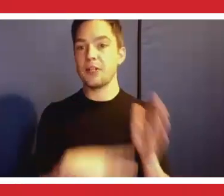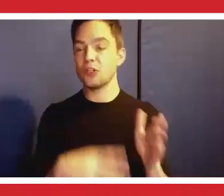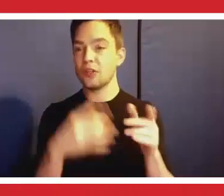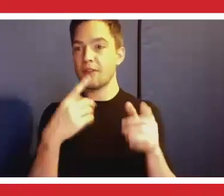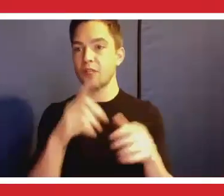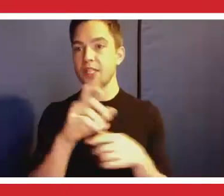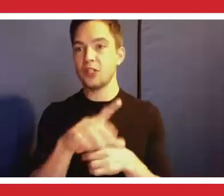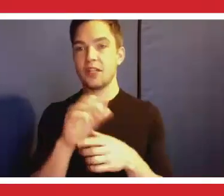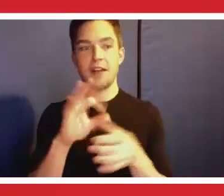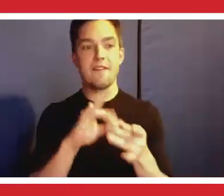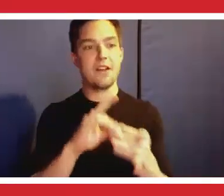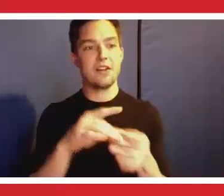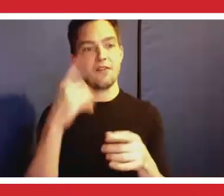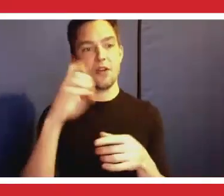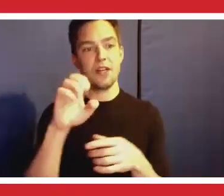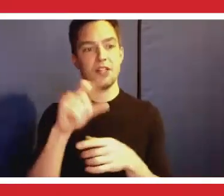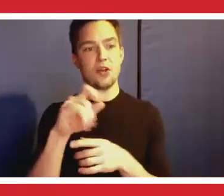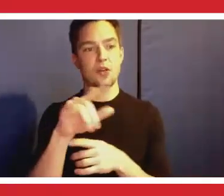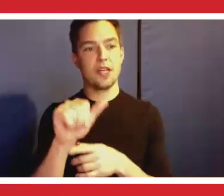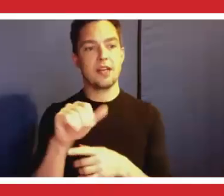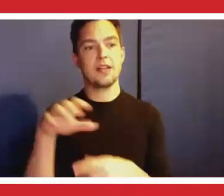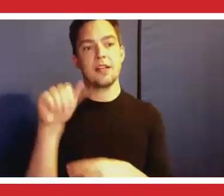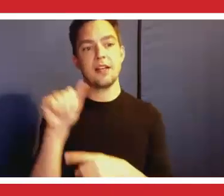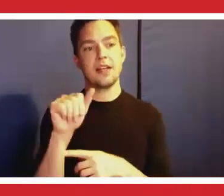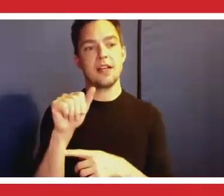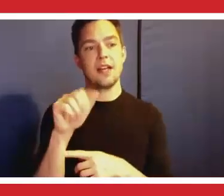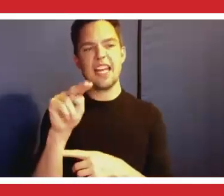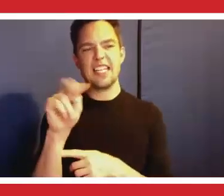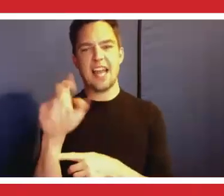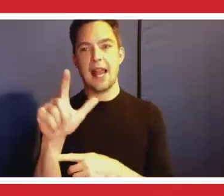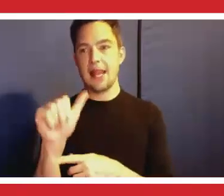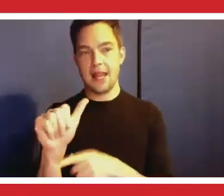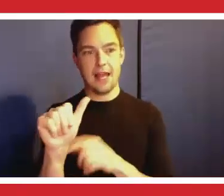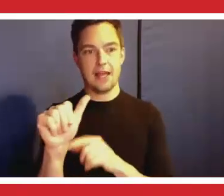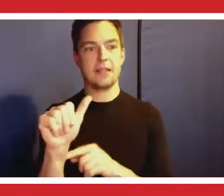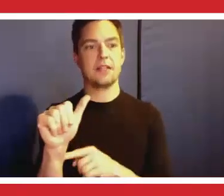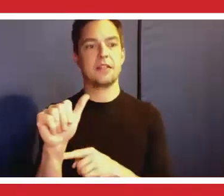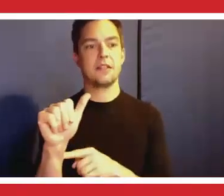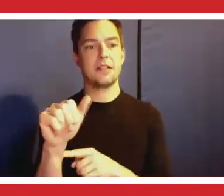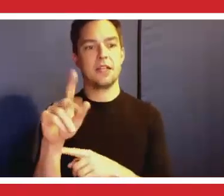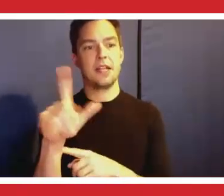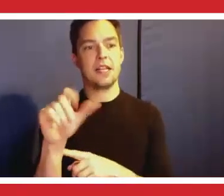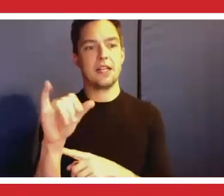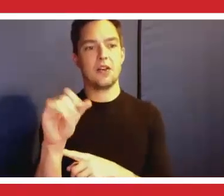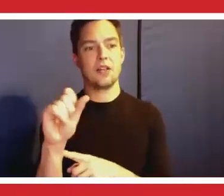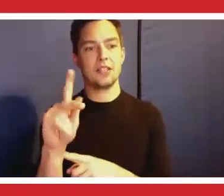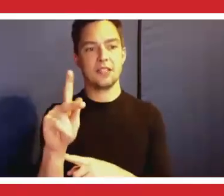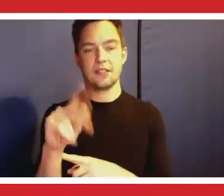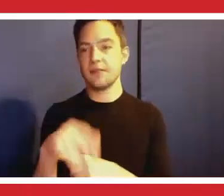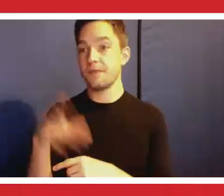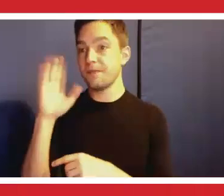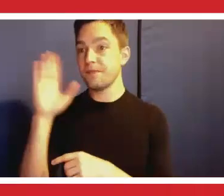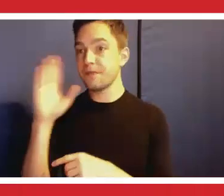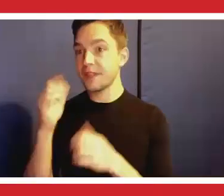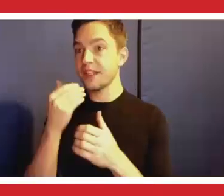for Estonia. A great big welcome to you, Nella. Hello, everybody from Tallinn. Good